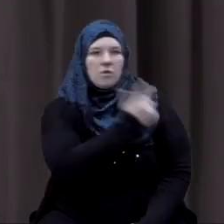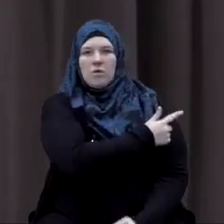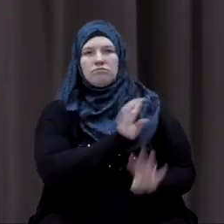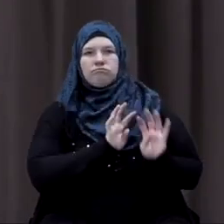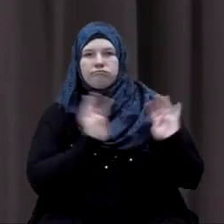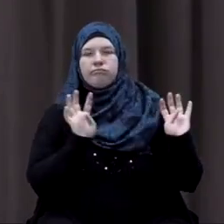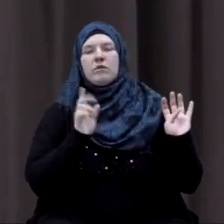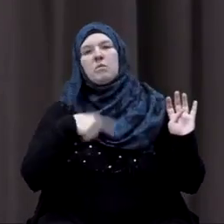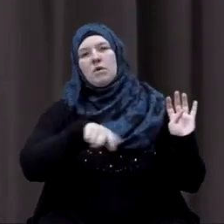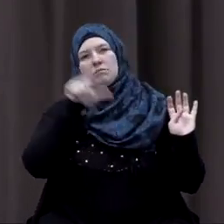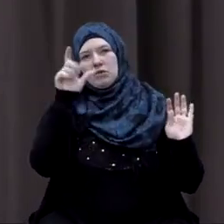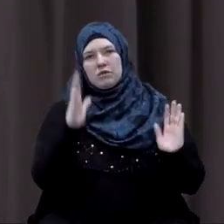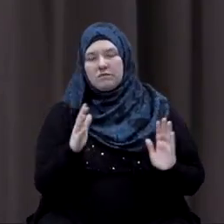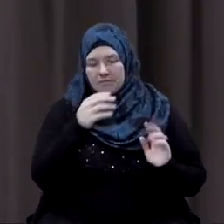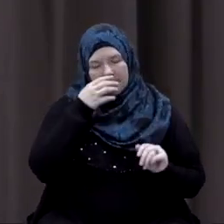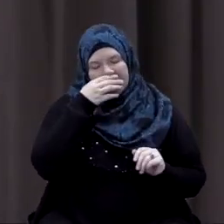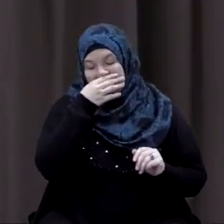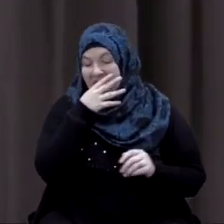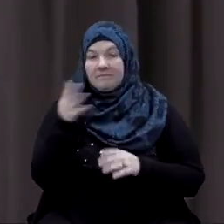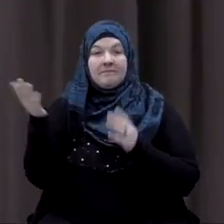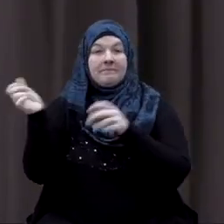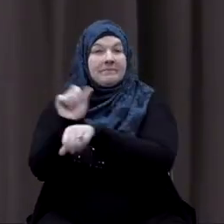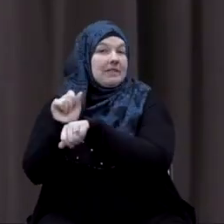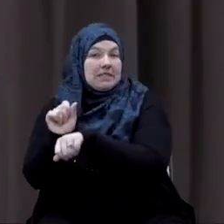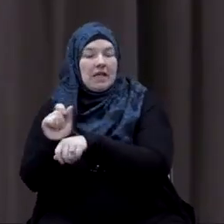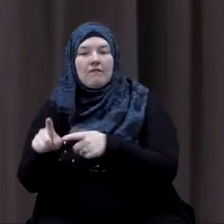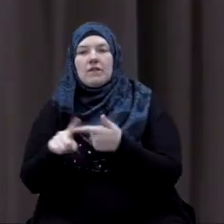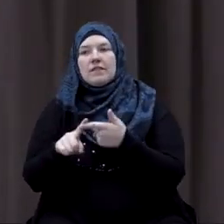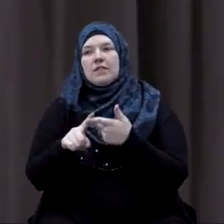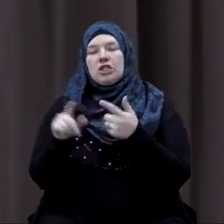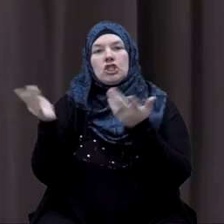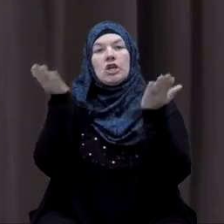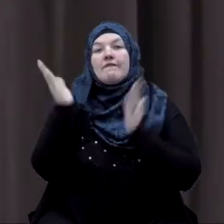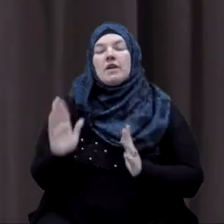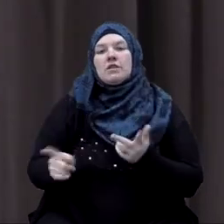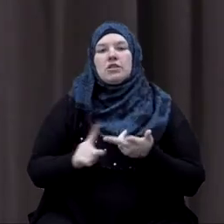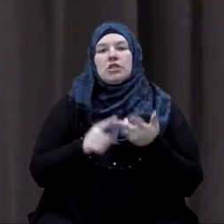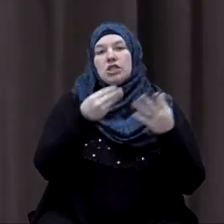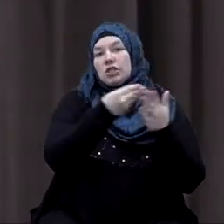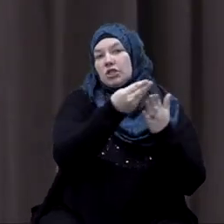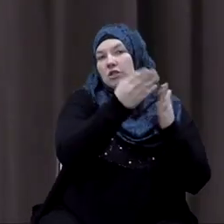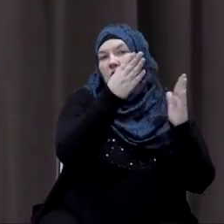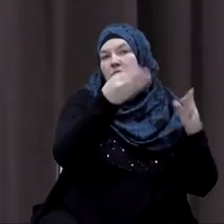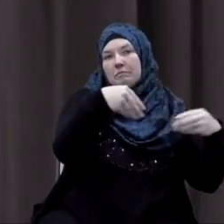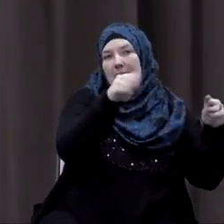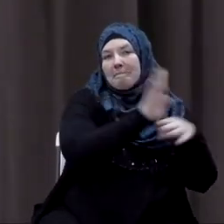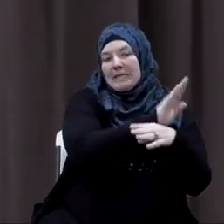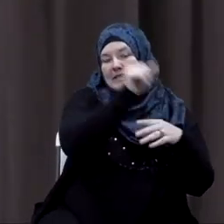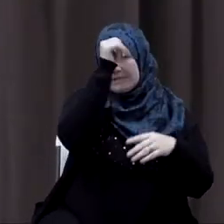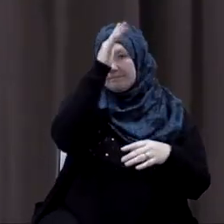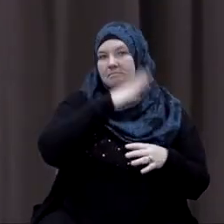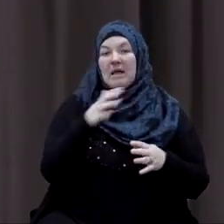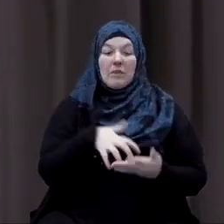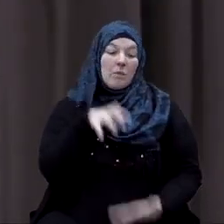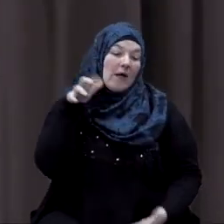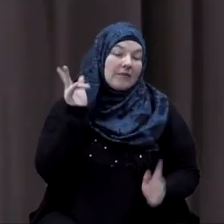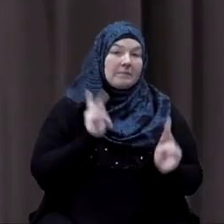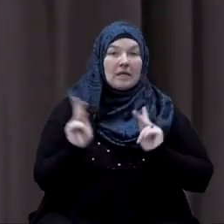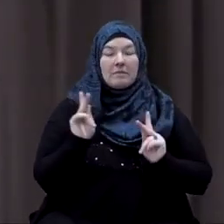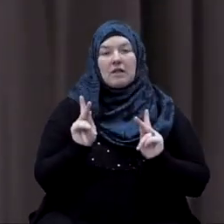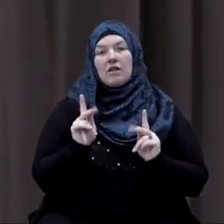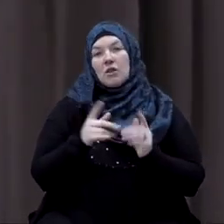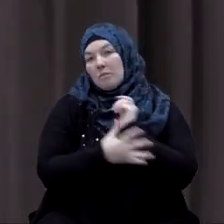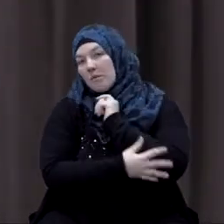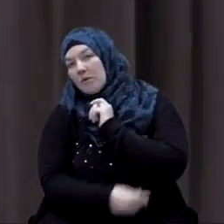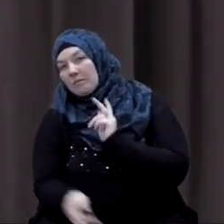Muslims. The servant, the shopkeeper, the merchant, the businessman, the wealthy people,